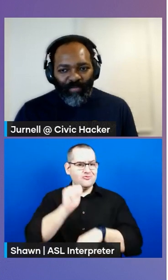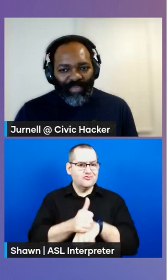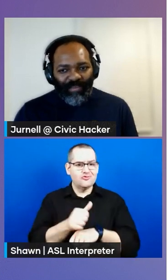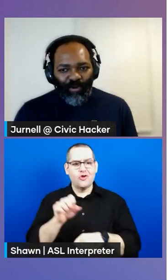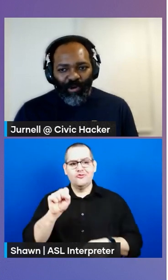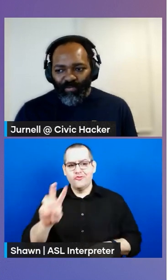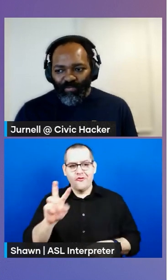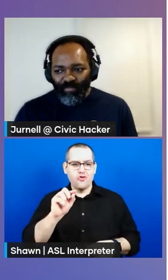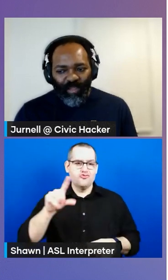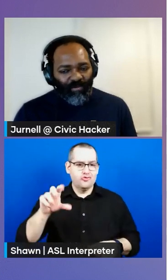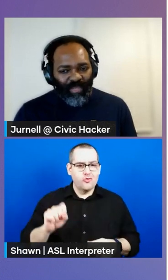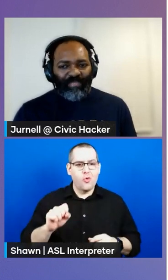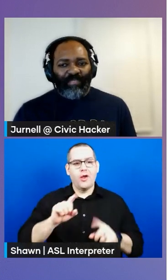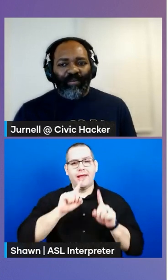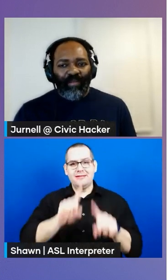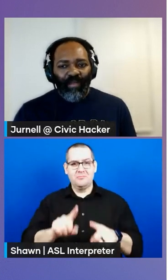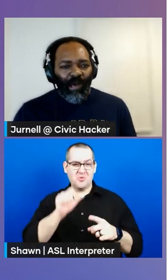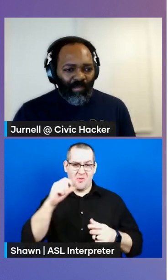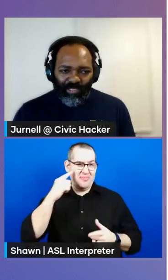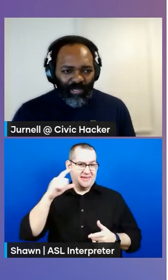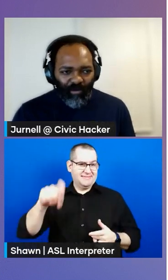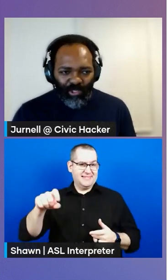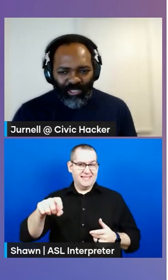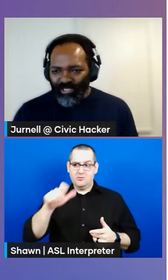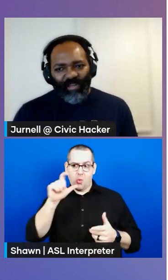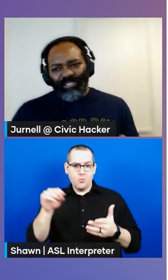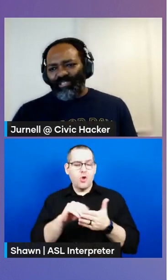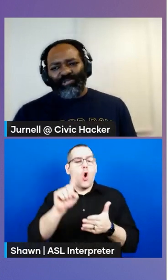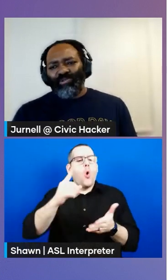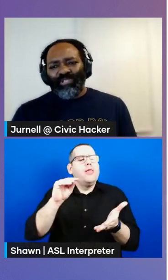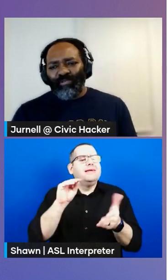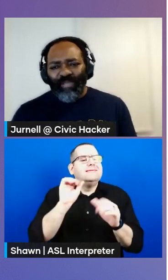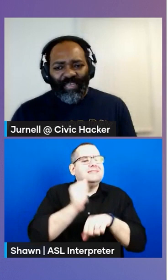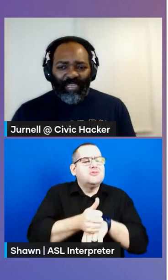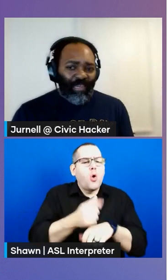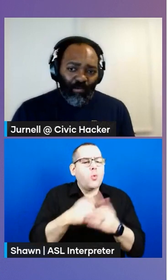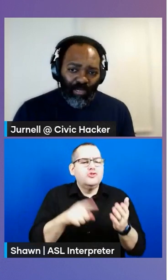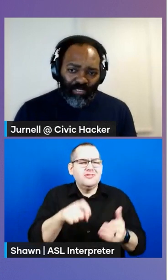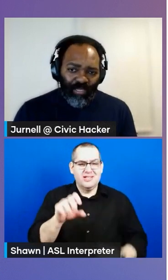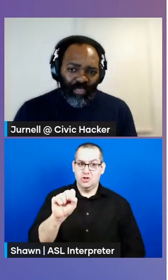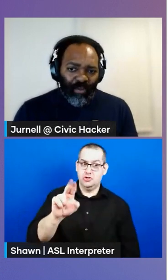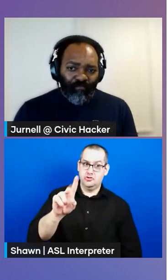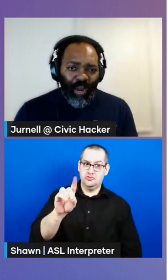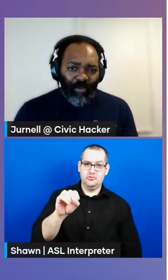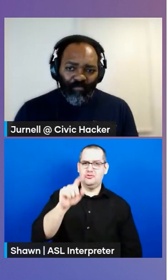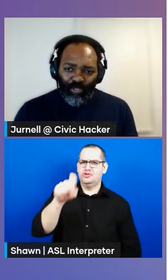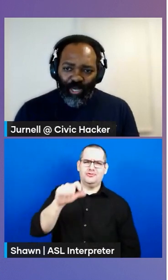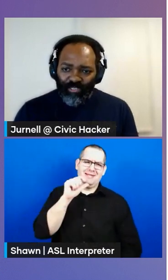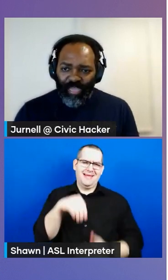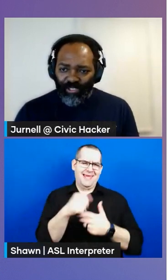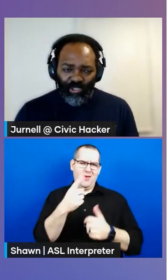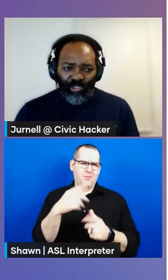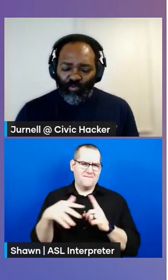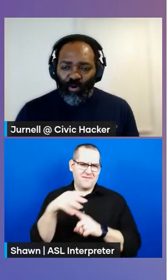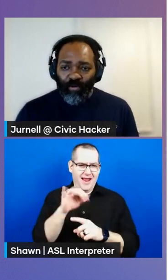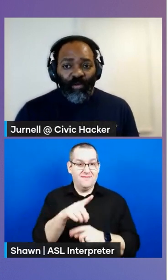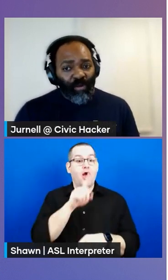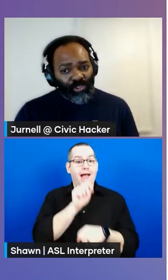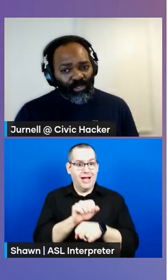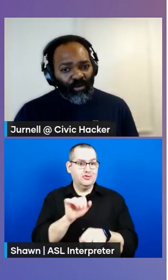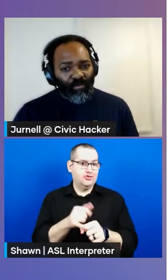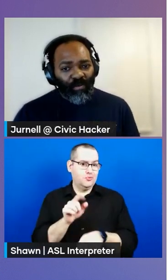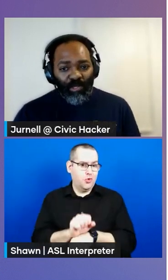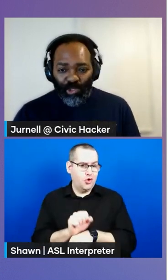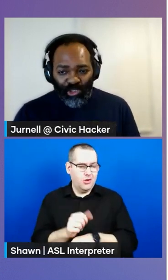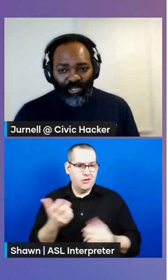tools or commands that we don't think are necessary. Only install what you need. So that shouldn't be in anyone's environment if you're trying to actually just do work,